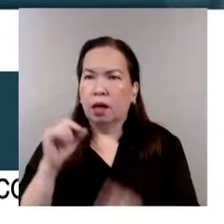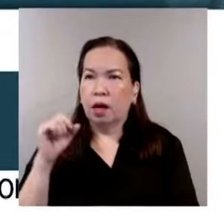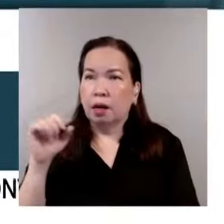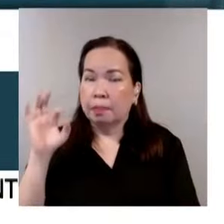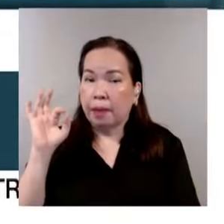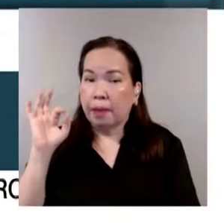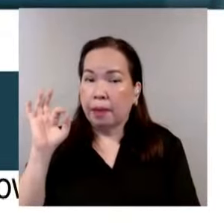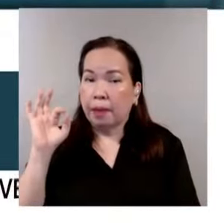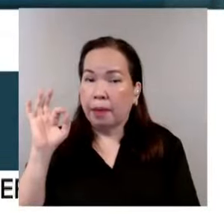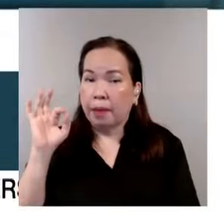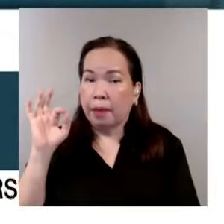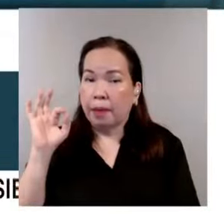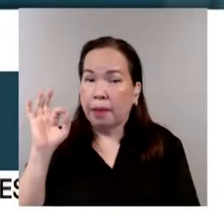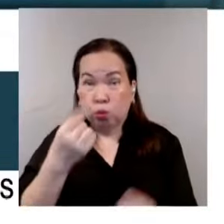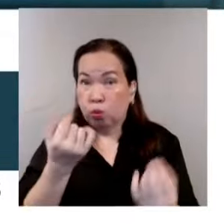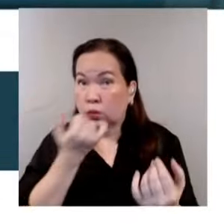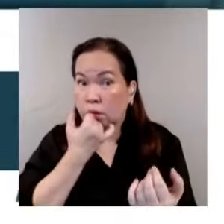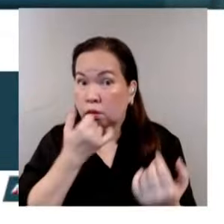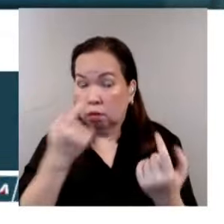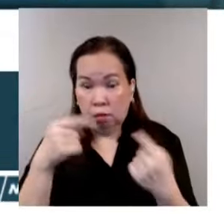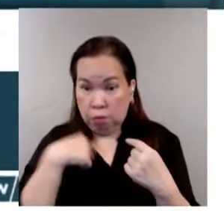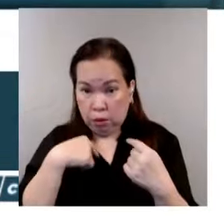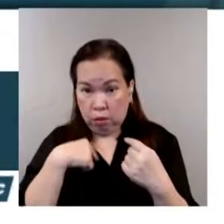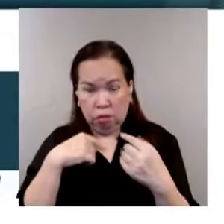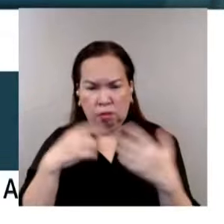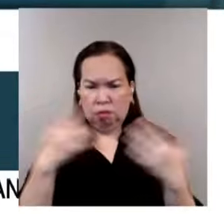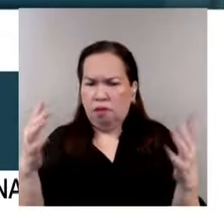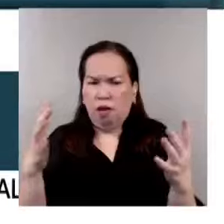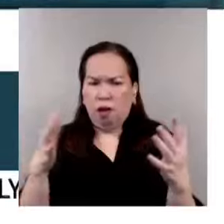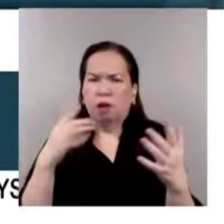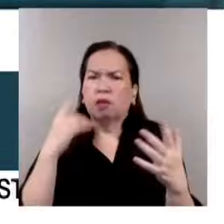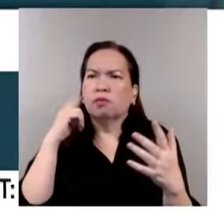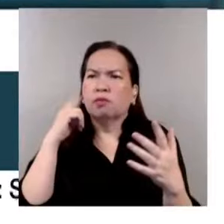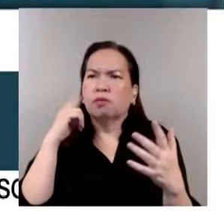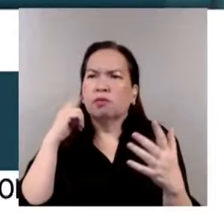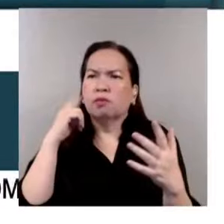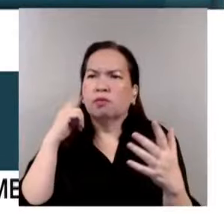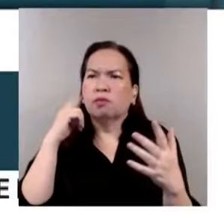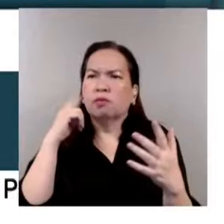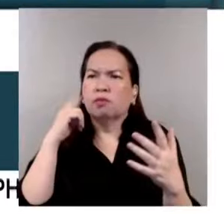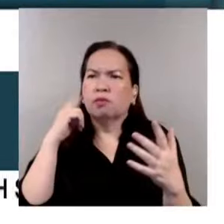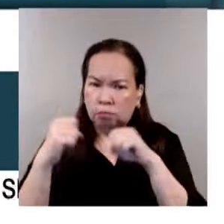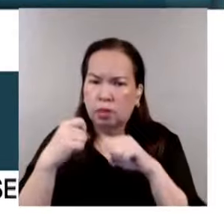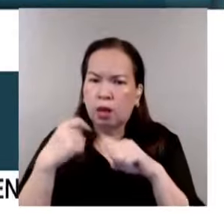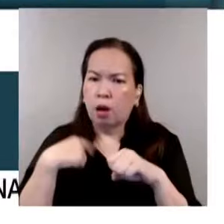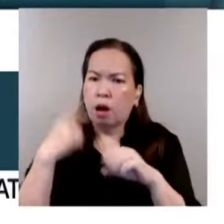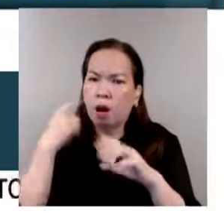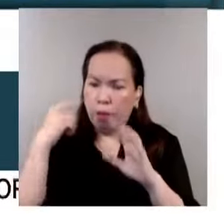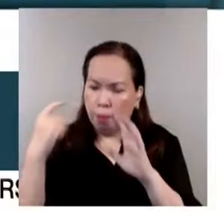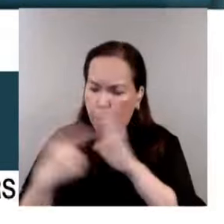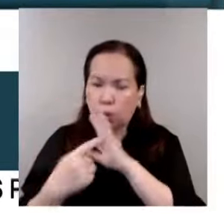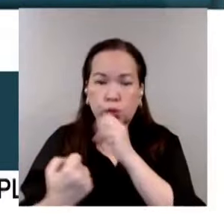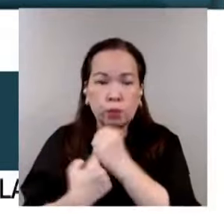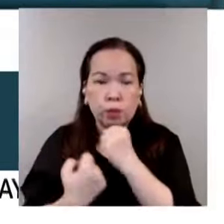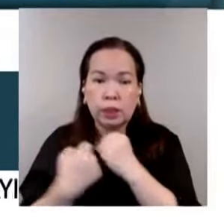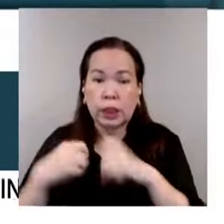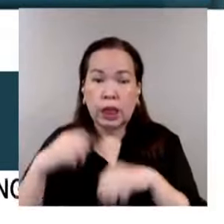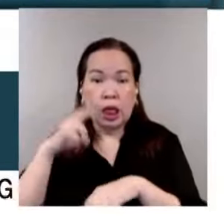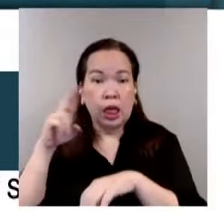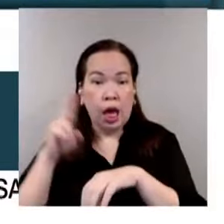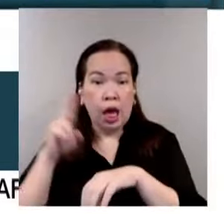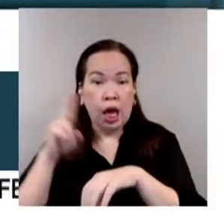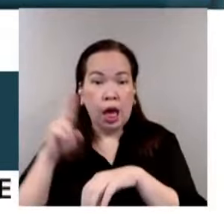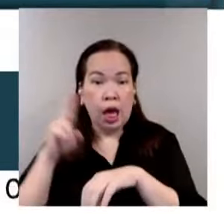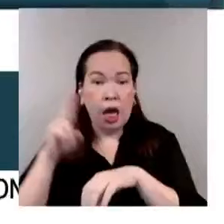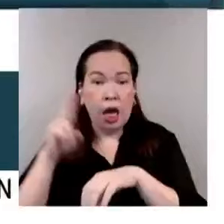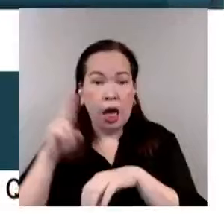In fact, I acknowledge that we have met quite a few times because being a national candidate, he received us